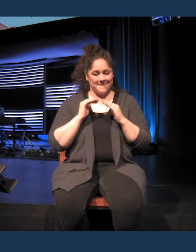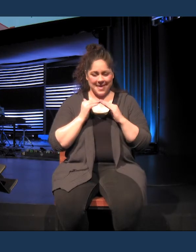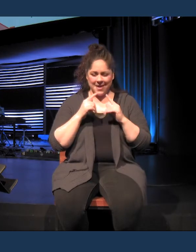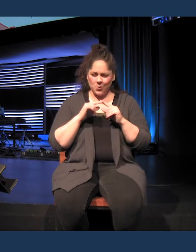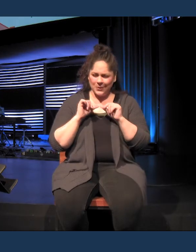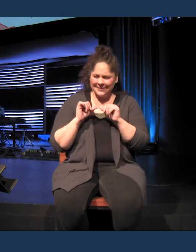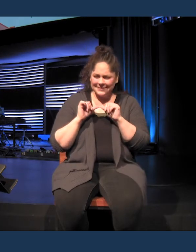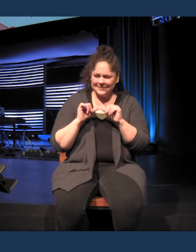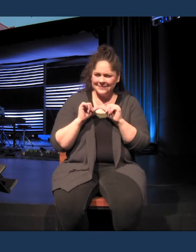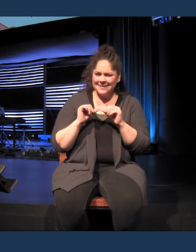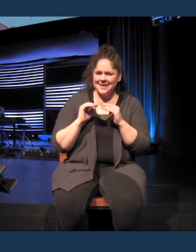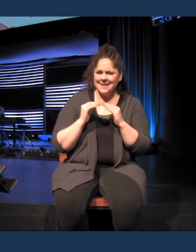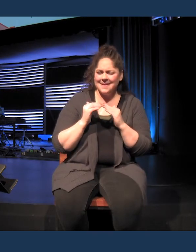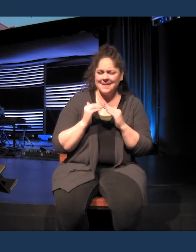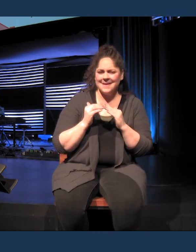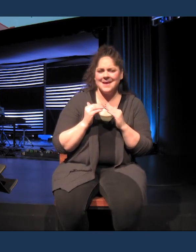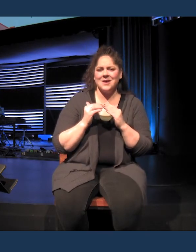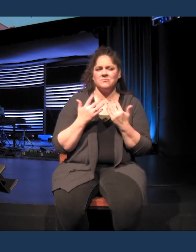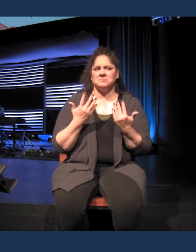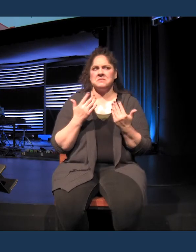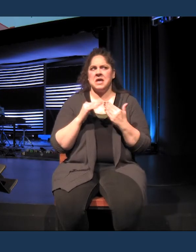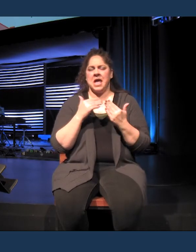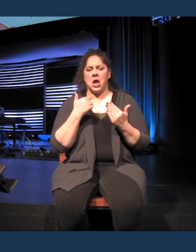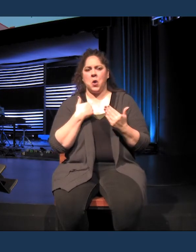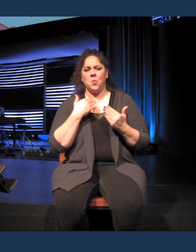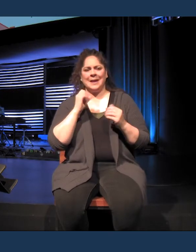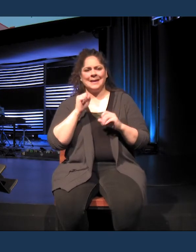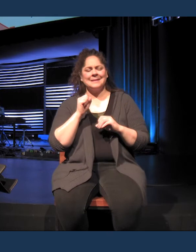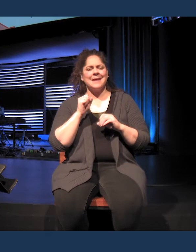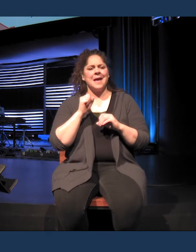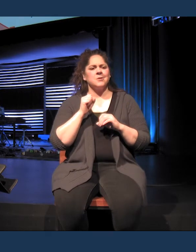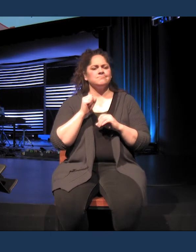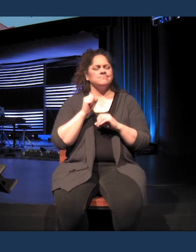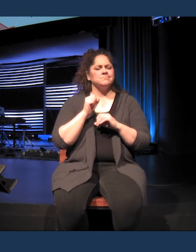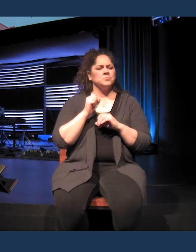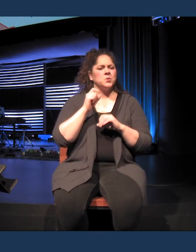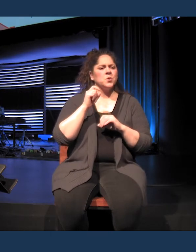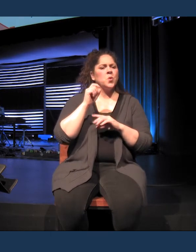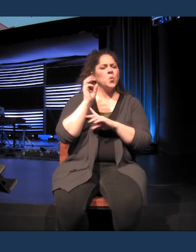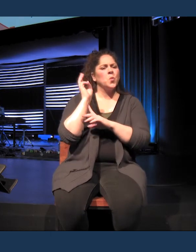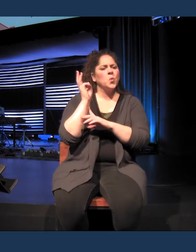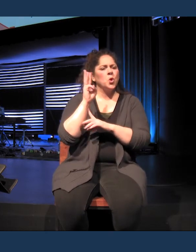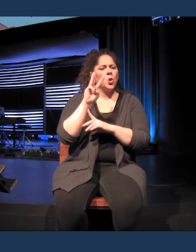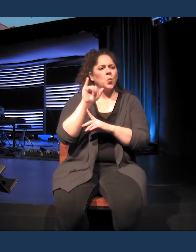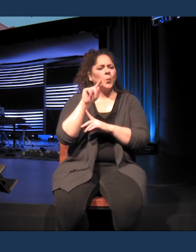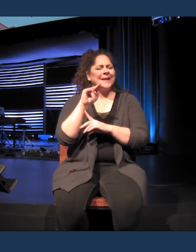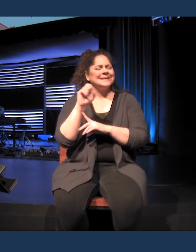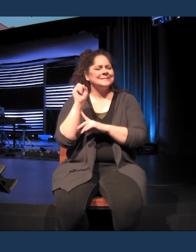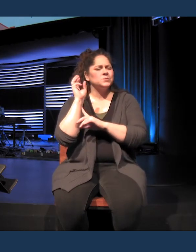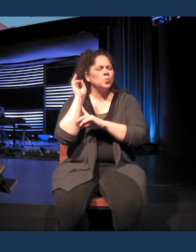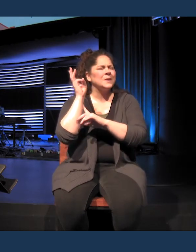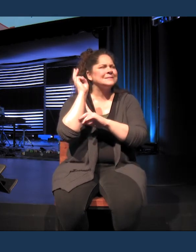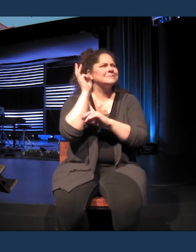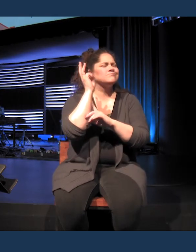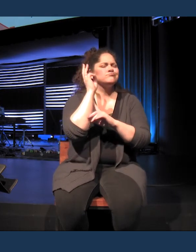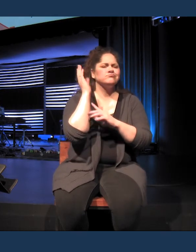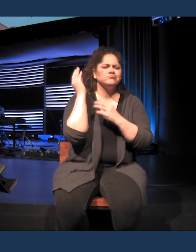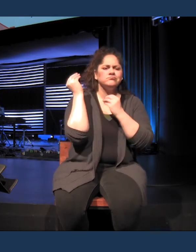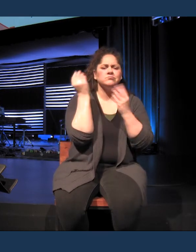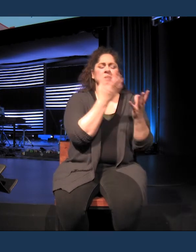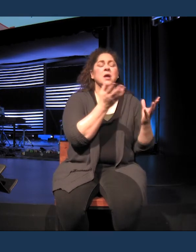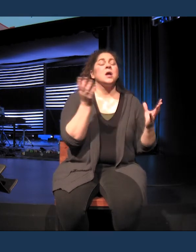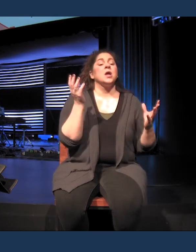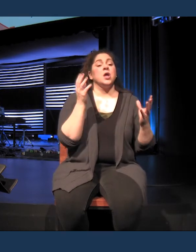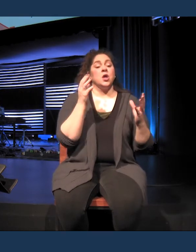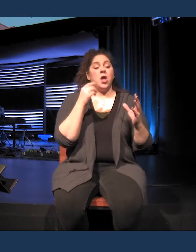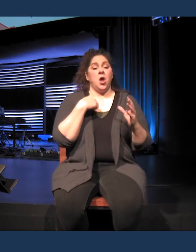this? How do we be a good witness for Jesus, a good representative of Jesus? I was talking to a young adult